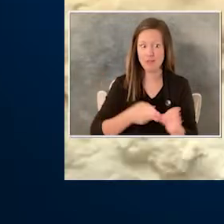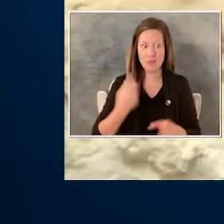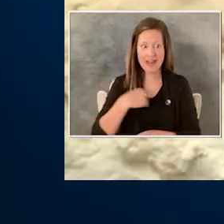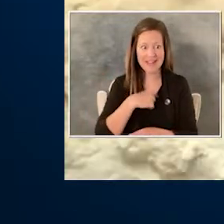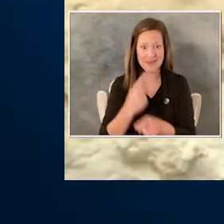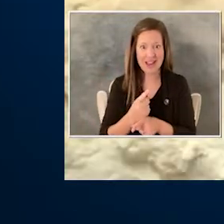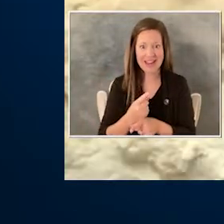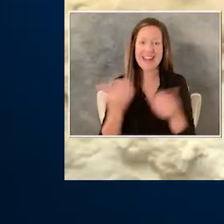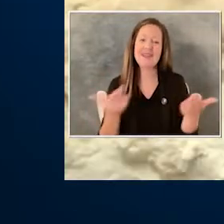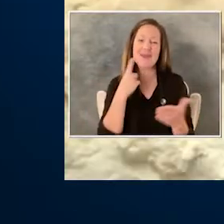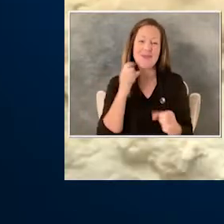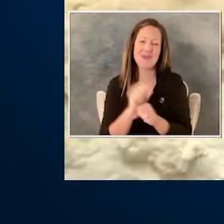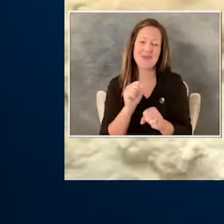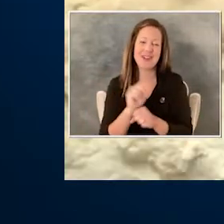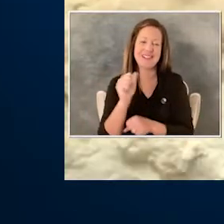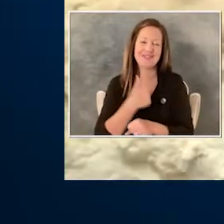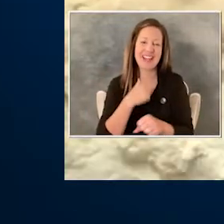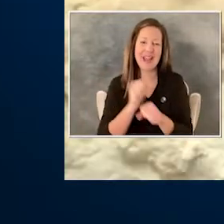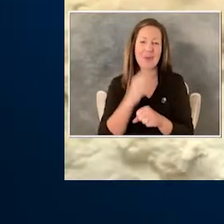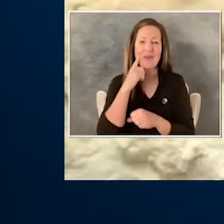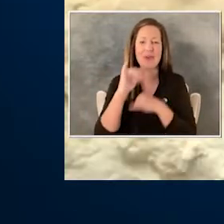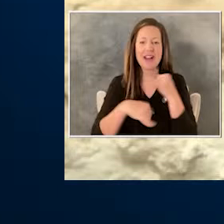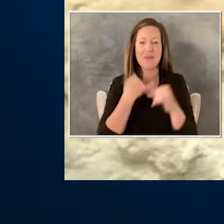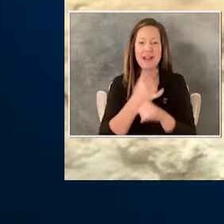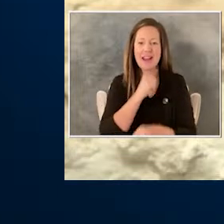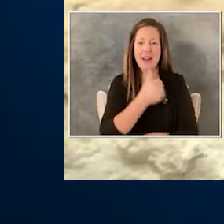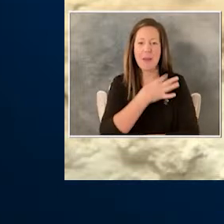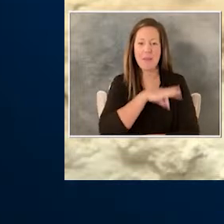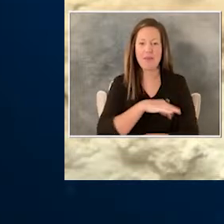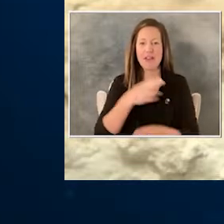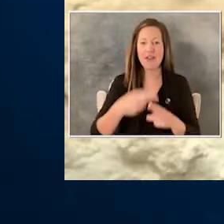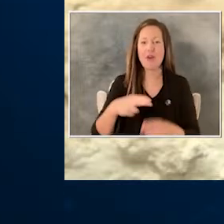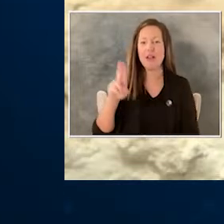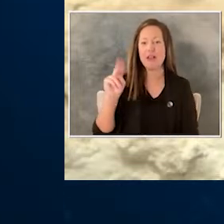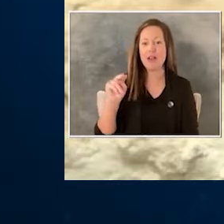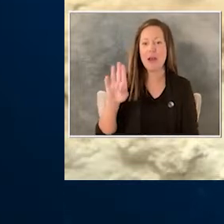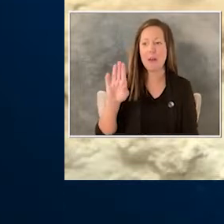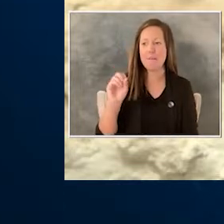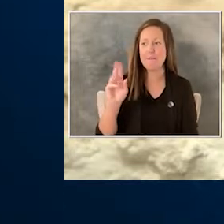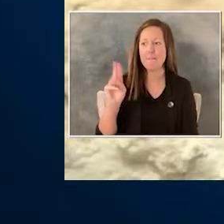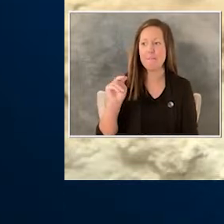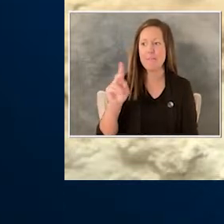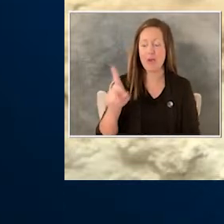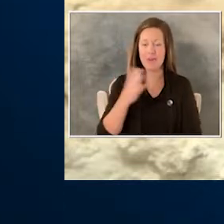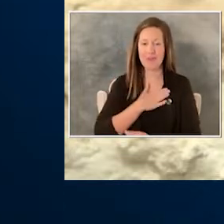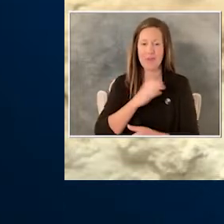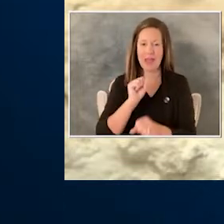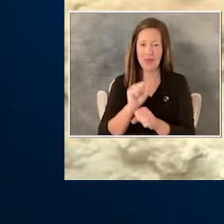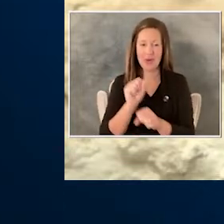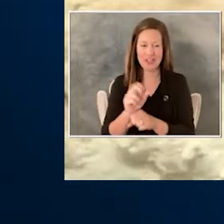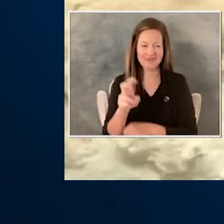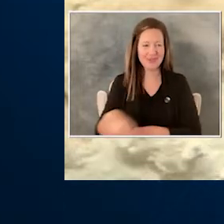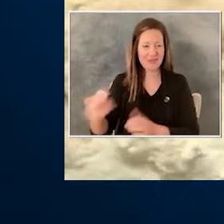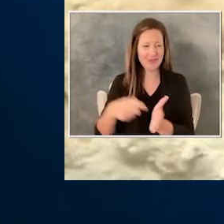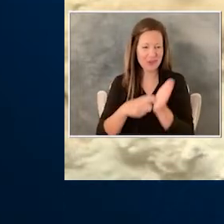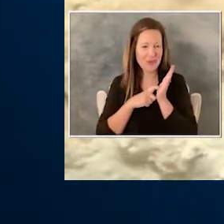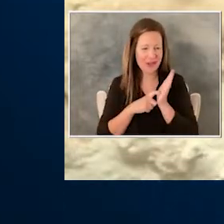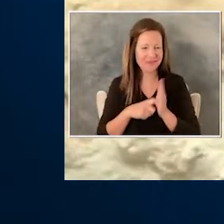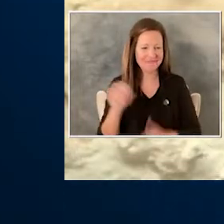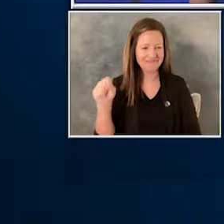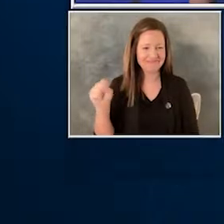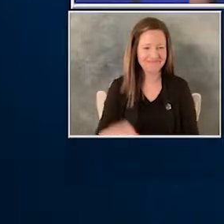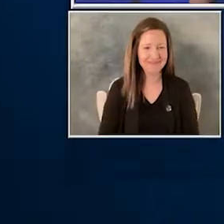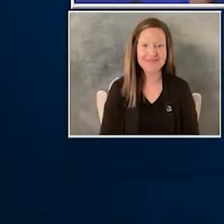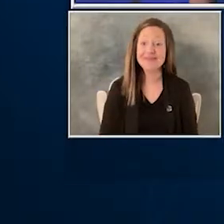I'm here for work. I work for an international nonprofit called Unbound, and part of my work requires travel to other countries where we have programs. And you're